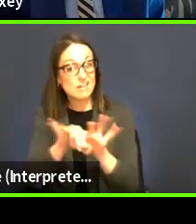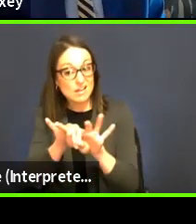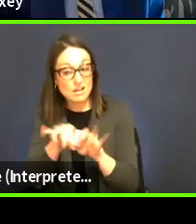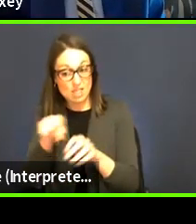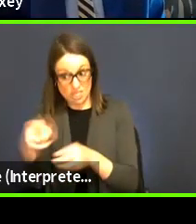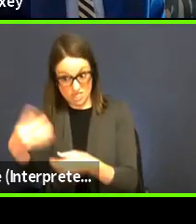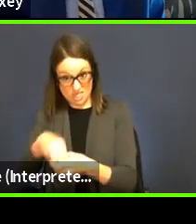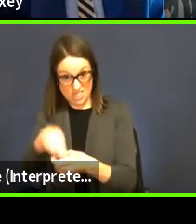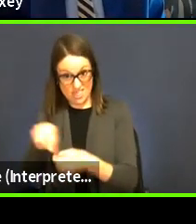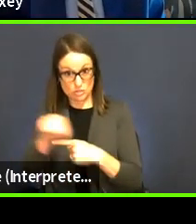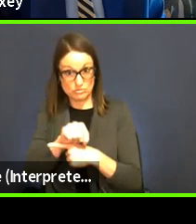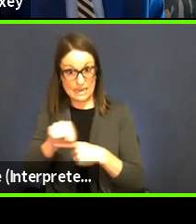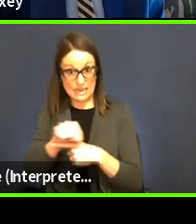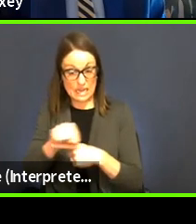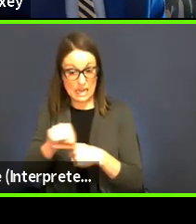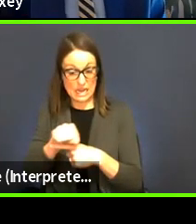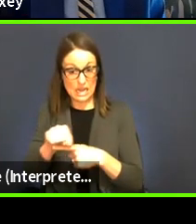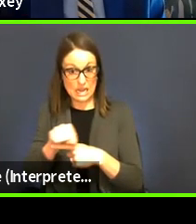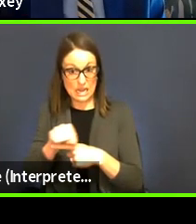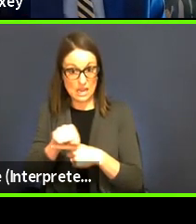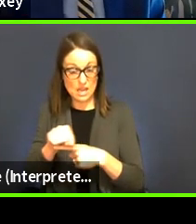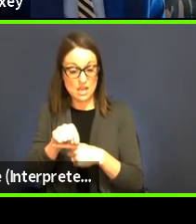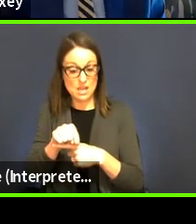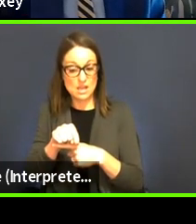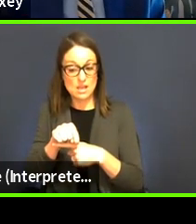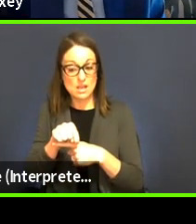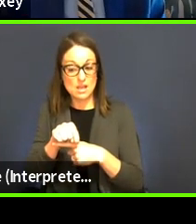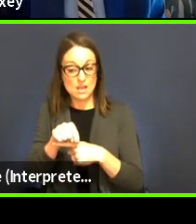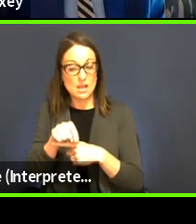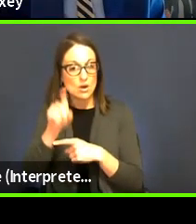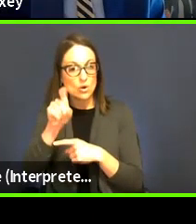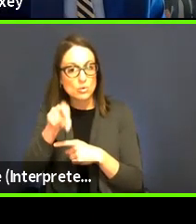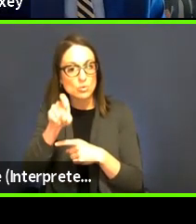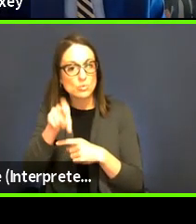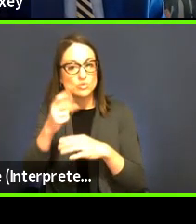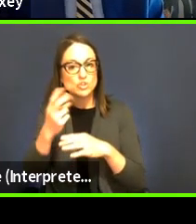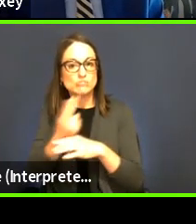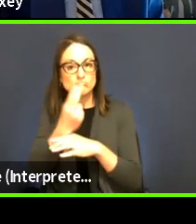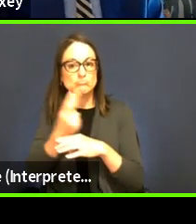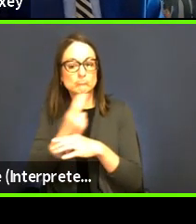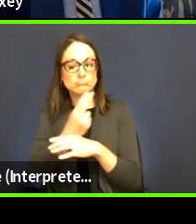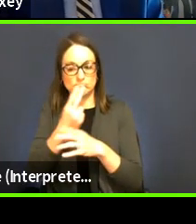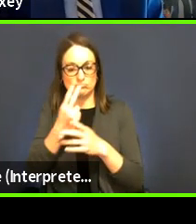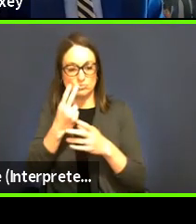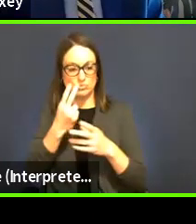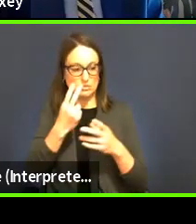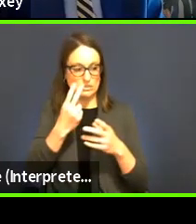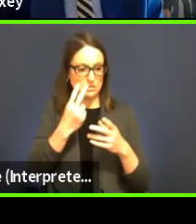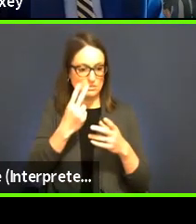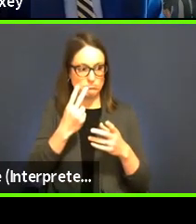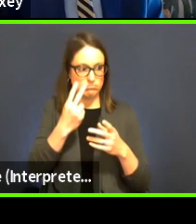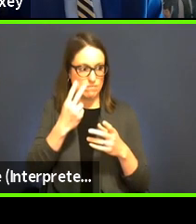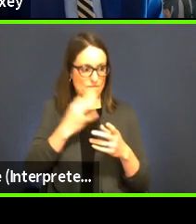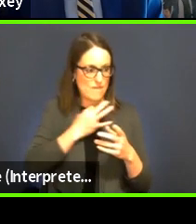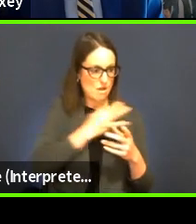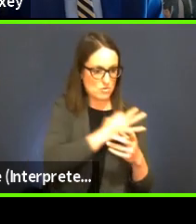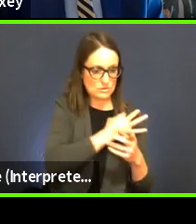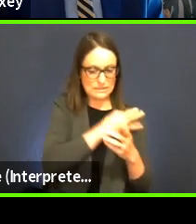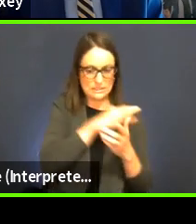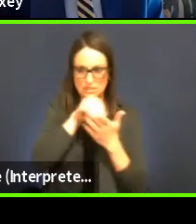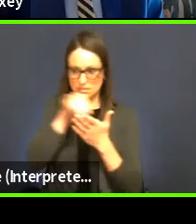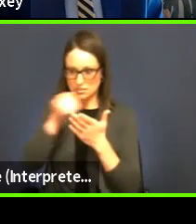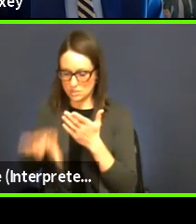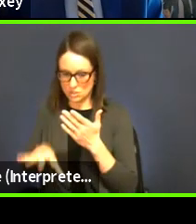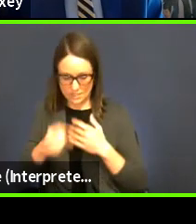training, that we should utilize the strength of our faculty and students